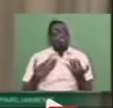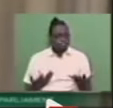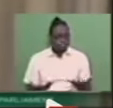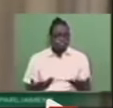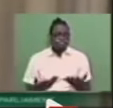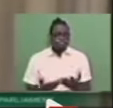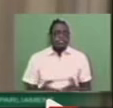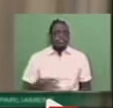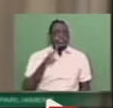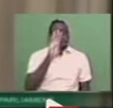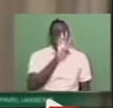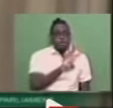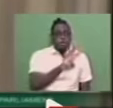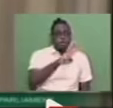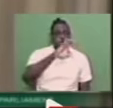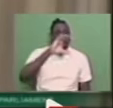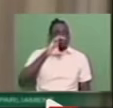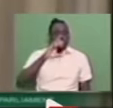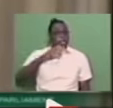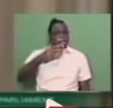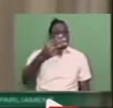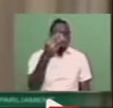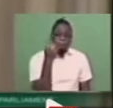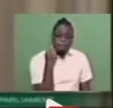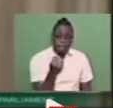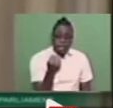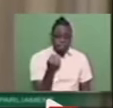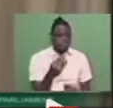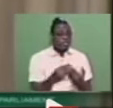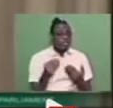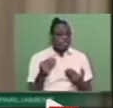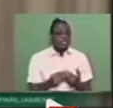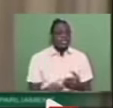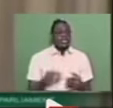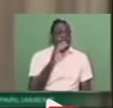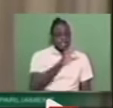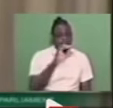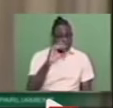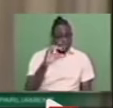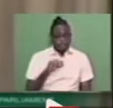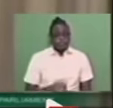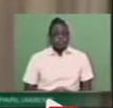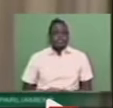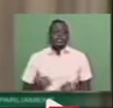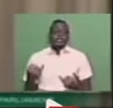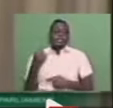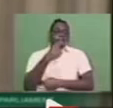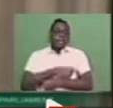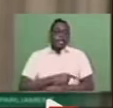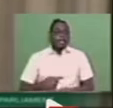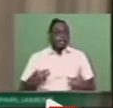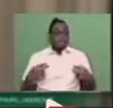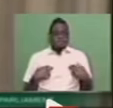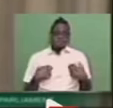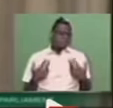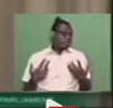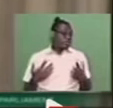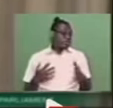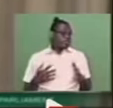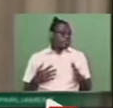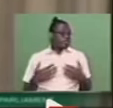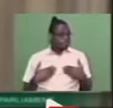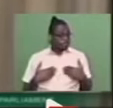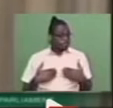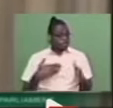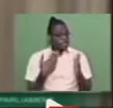million standard cubic feet a day. And I quote from the article what that means. The numbers are just numbers. What does it mean? To put it